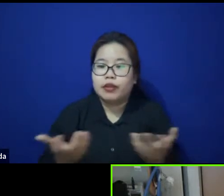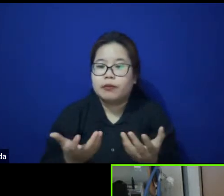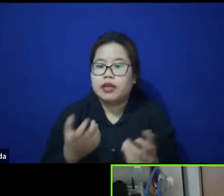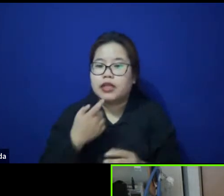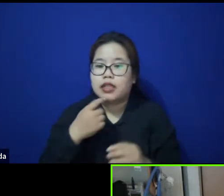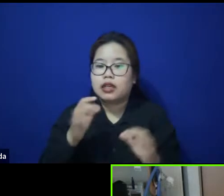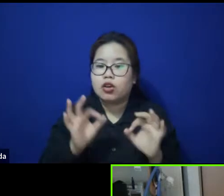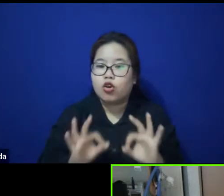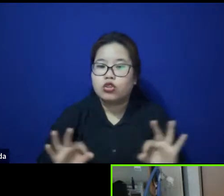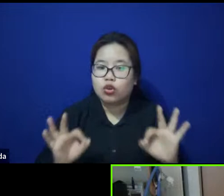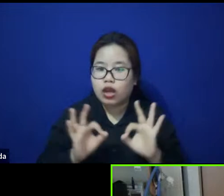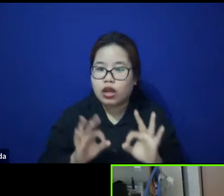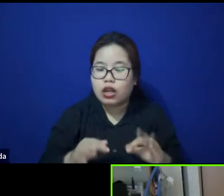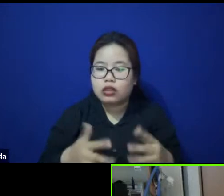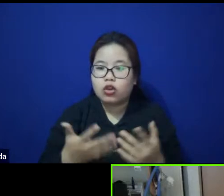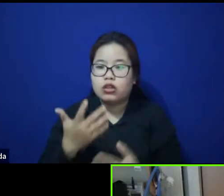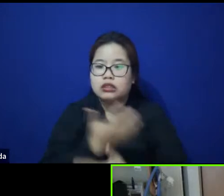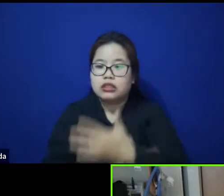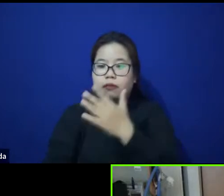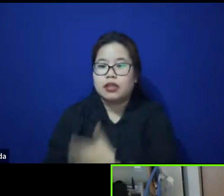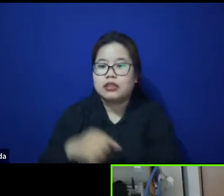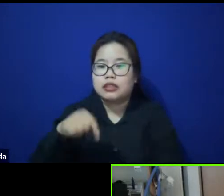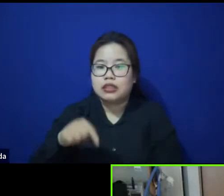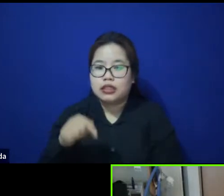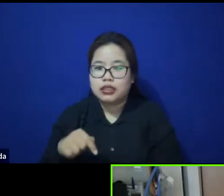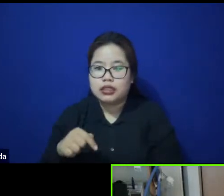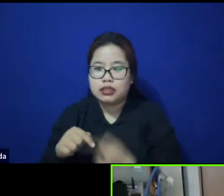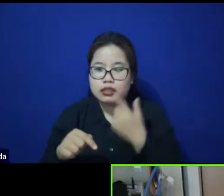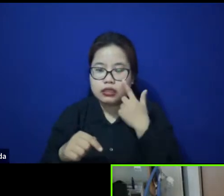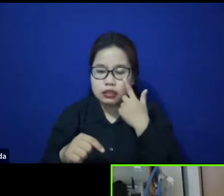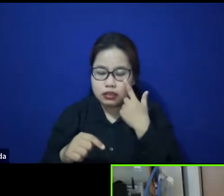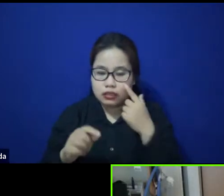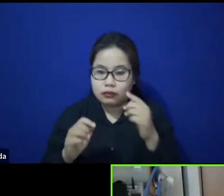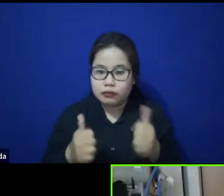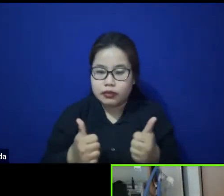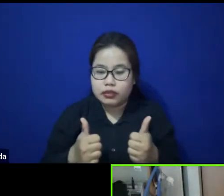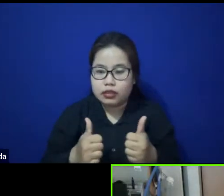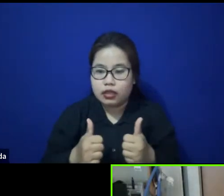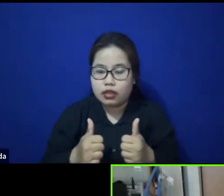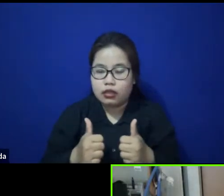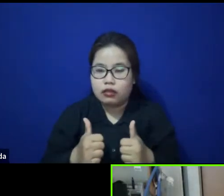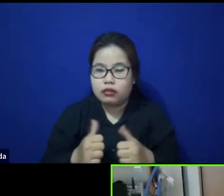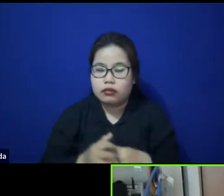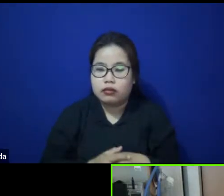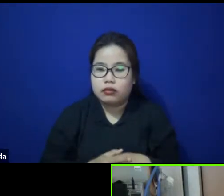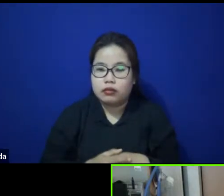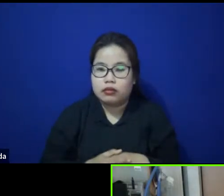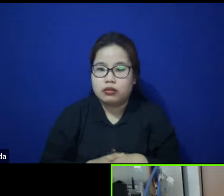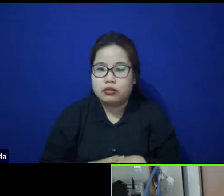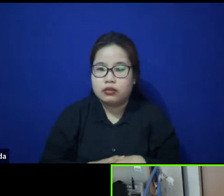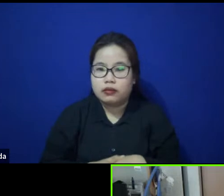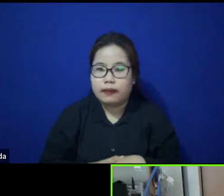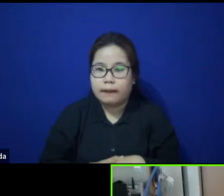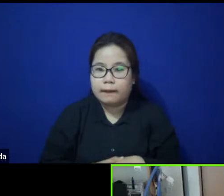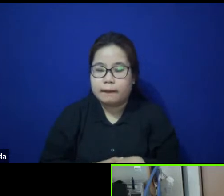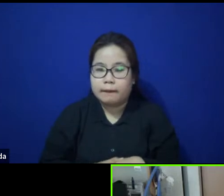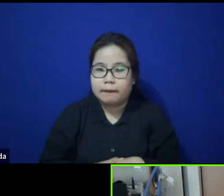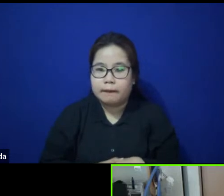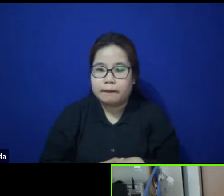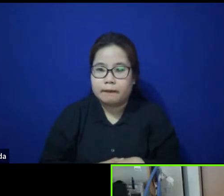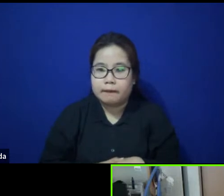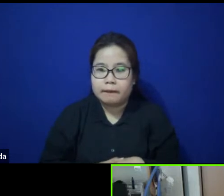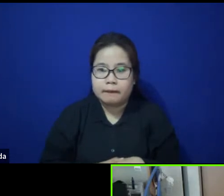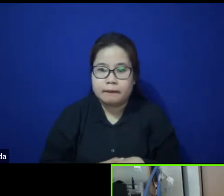day, and he will be able to learn with your support,